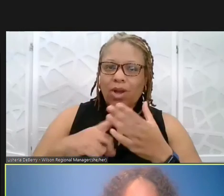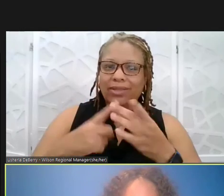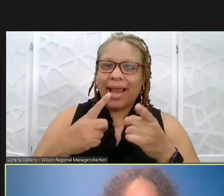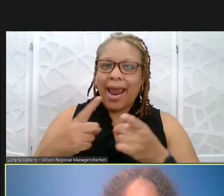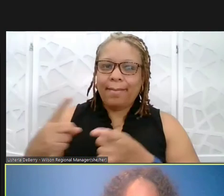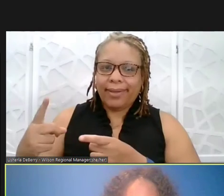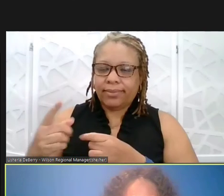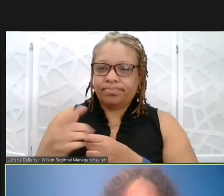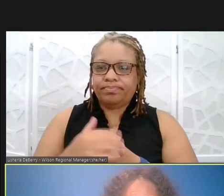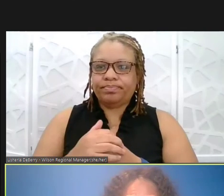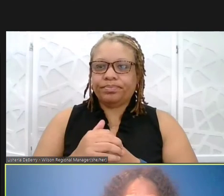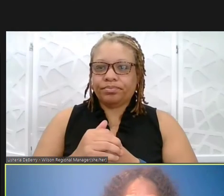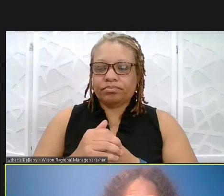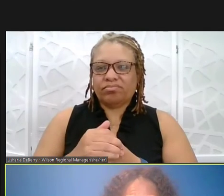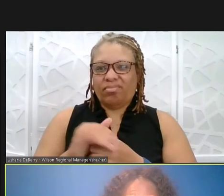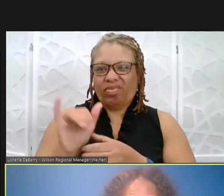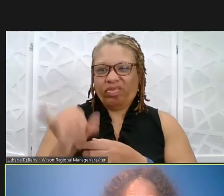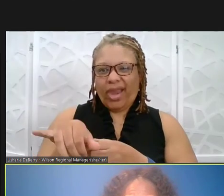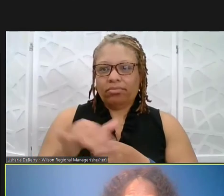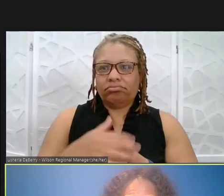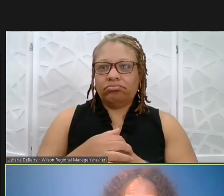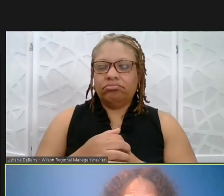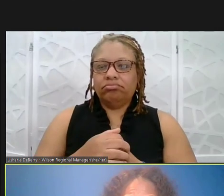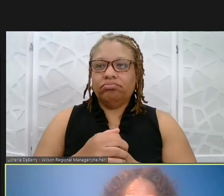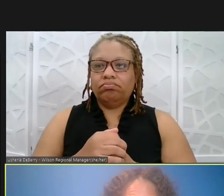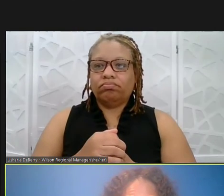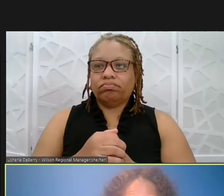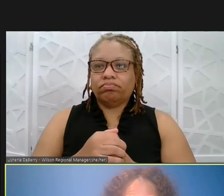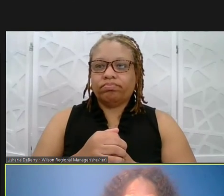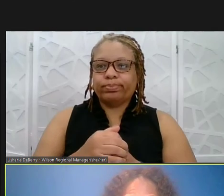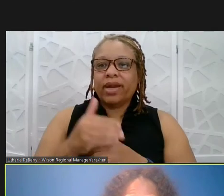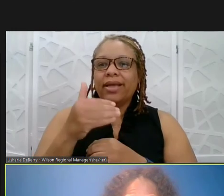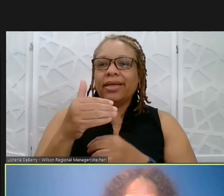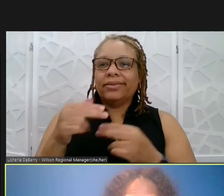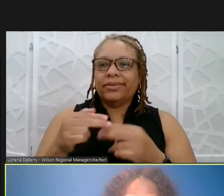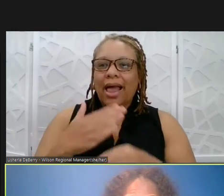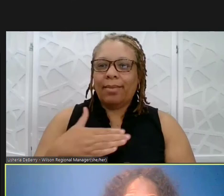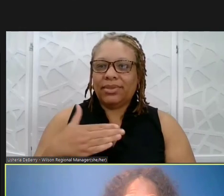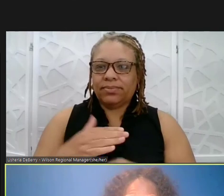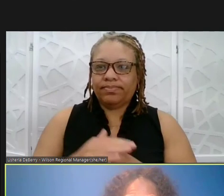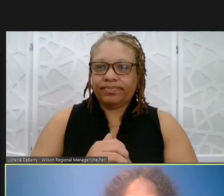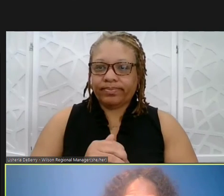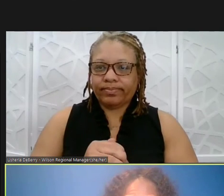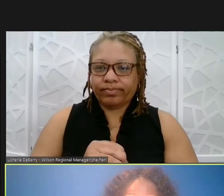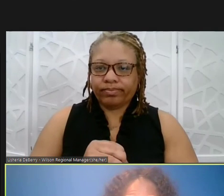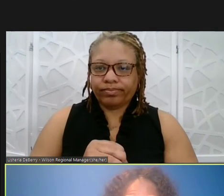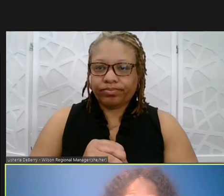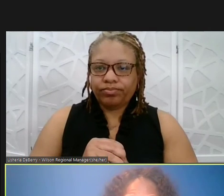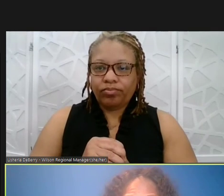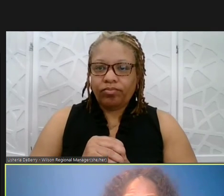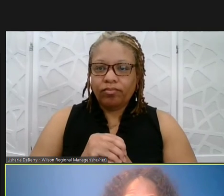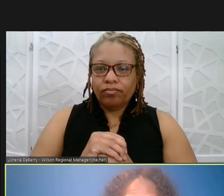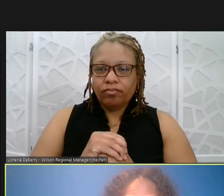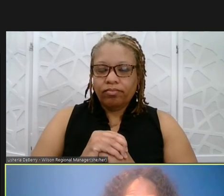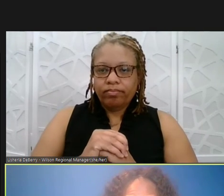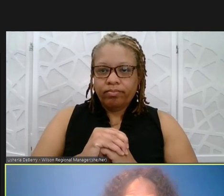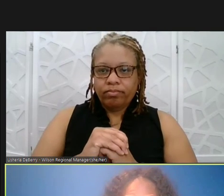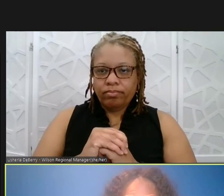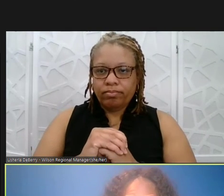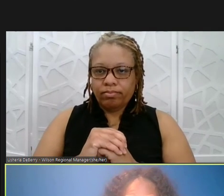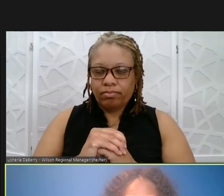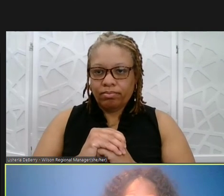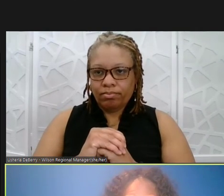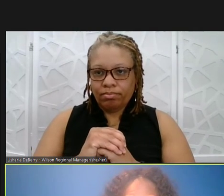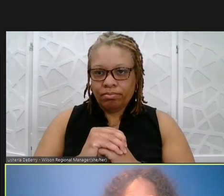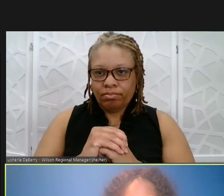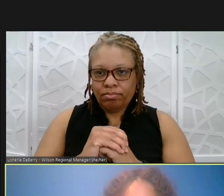And so again, as I said, it's a visual language with its own grammatical rules, every bit as precise, versatile, and subtle